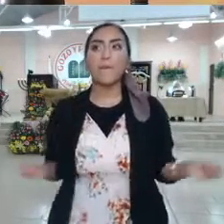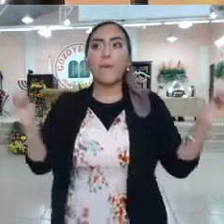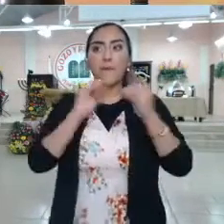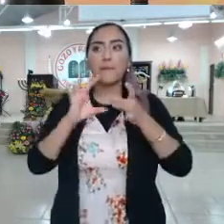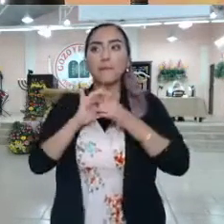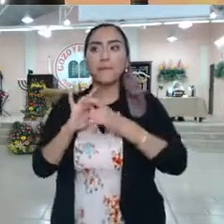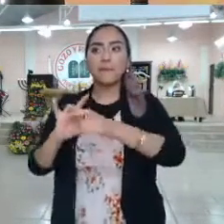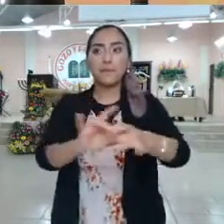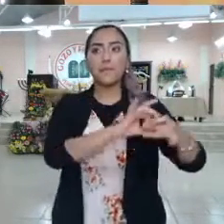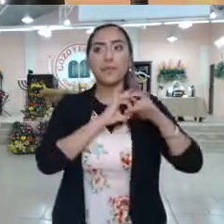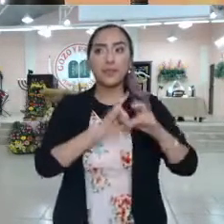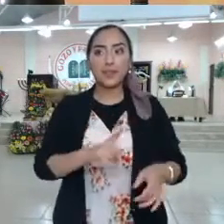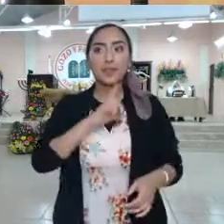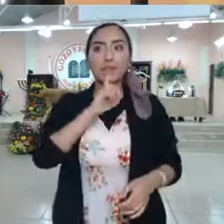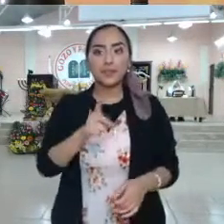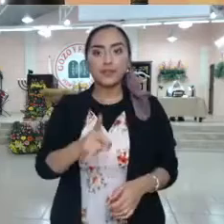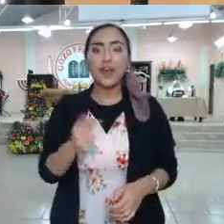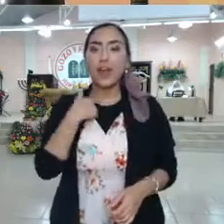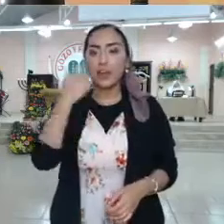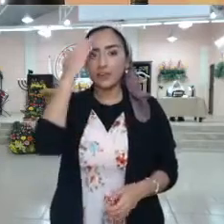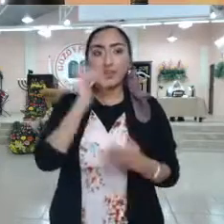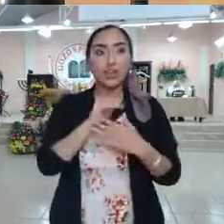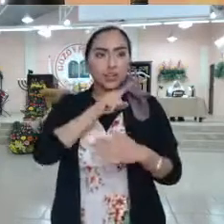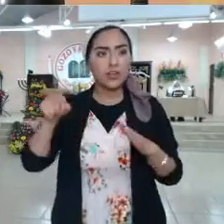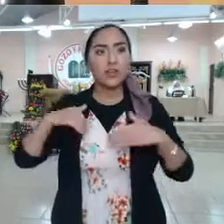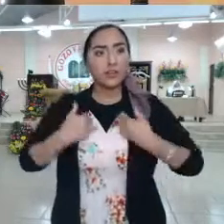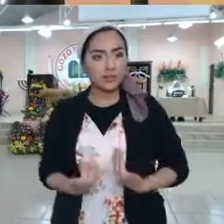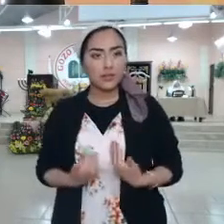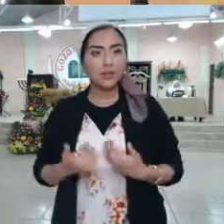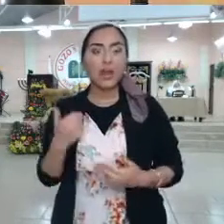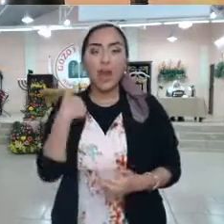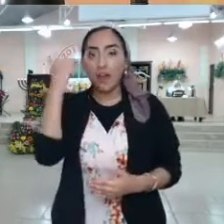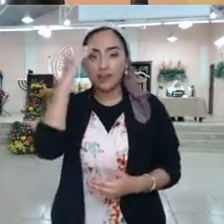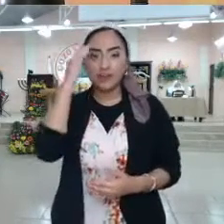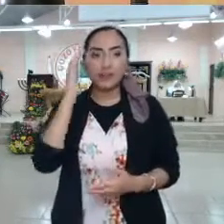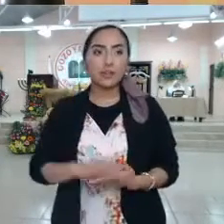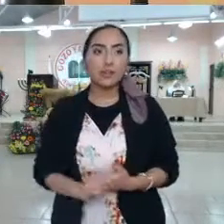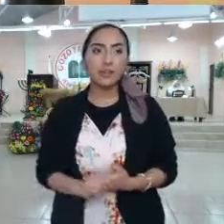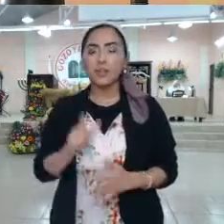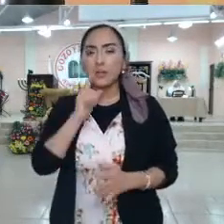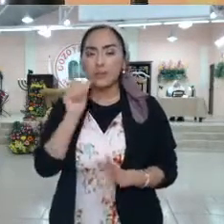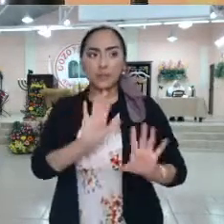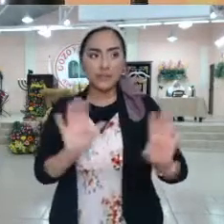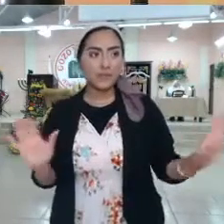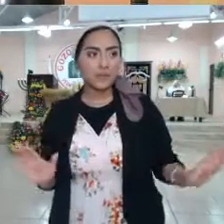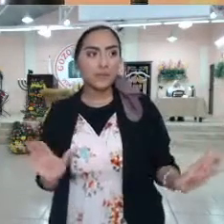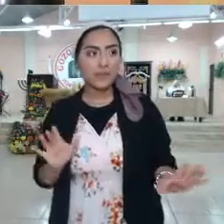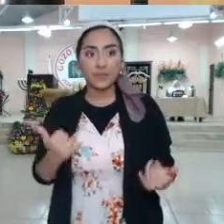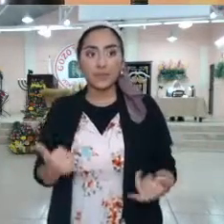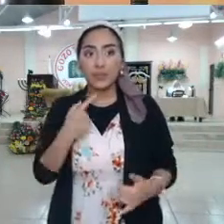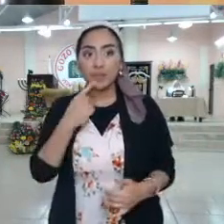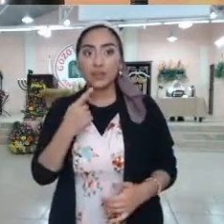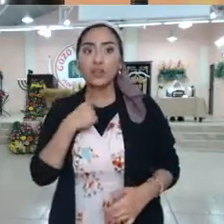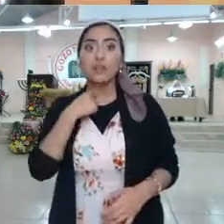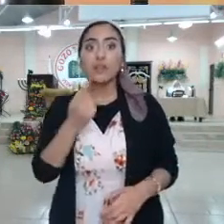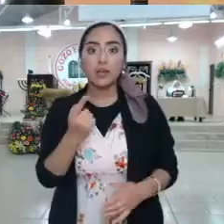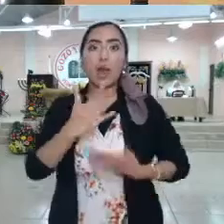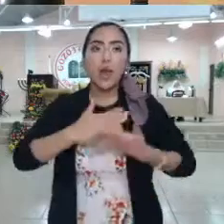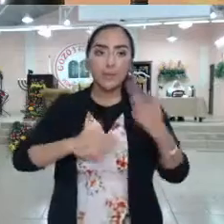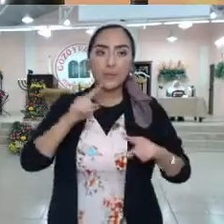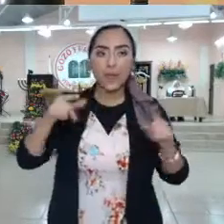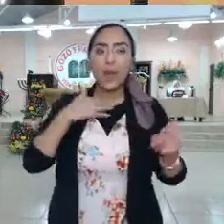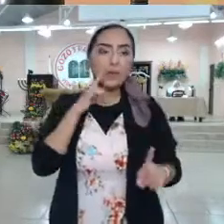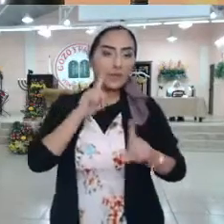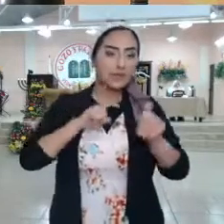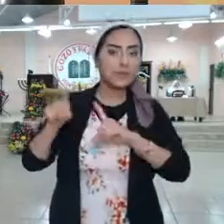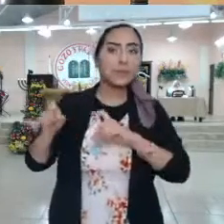for more brotherhood, without a doubt. So I know that you're tired. It's not necessary for you to answer some